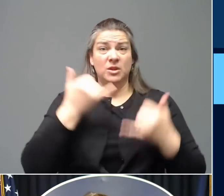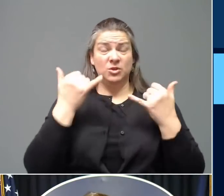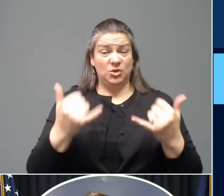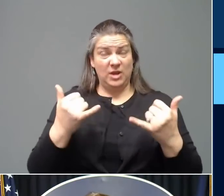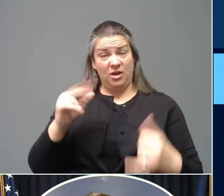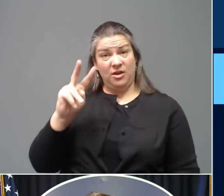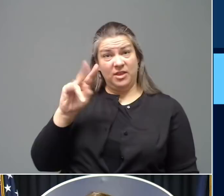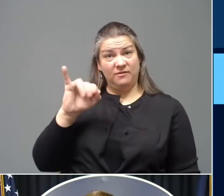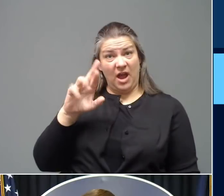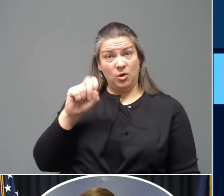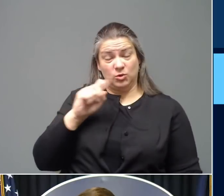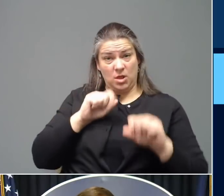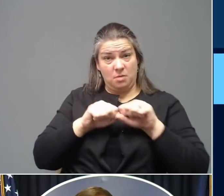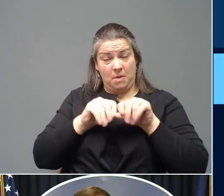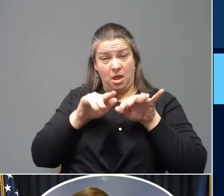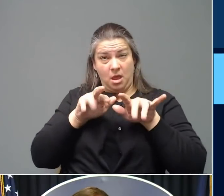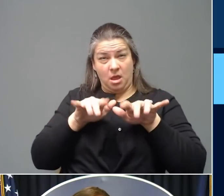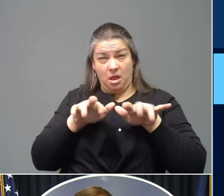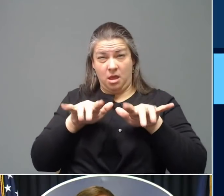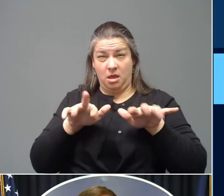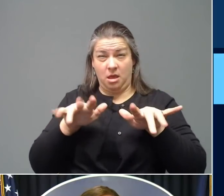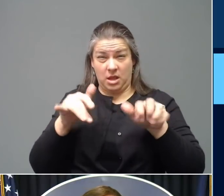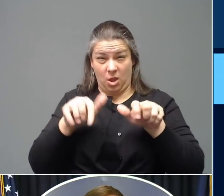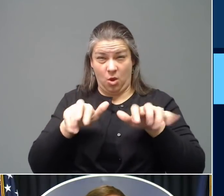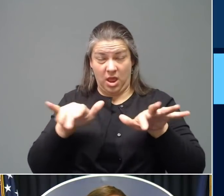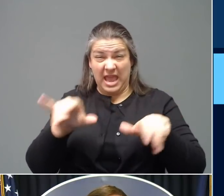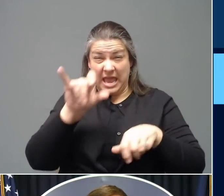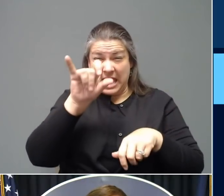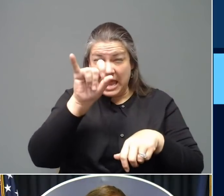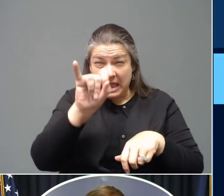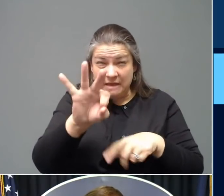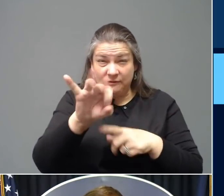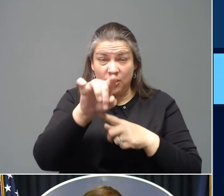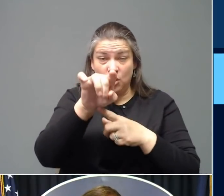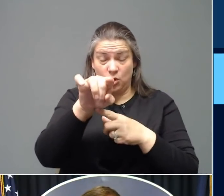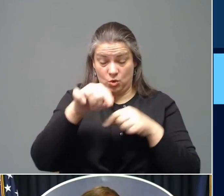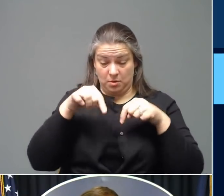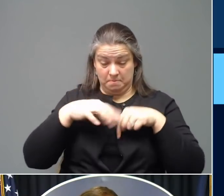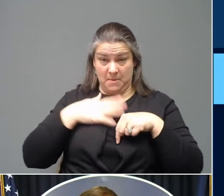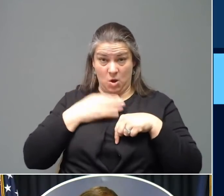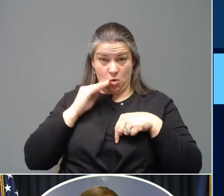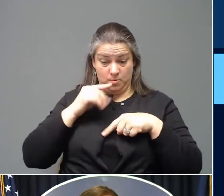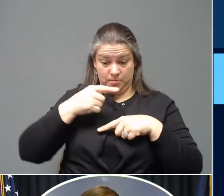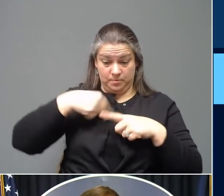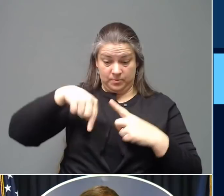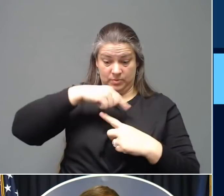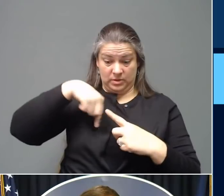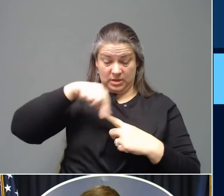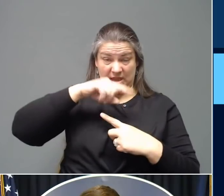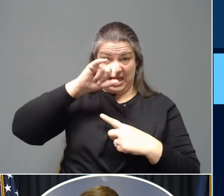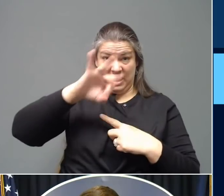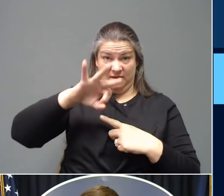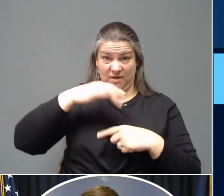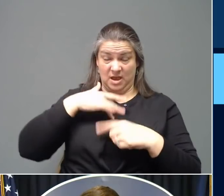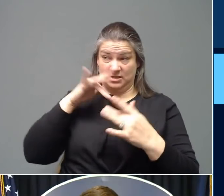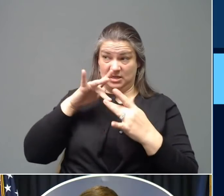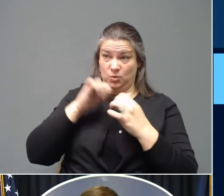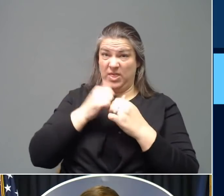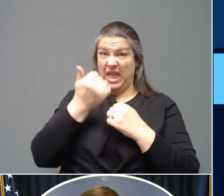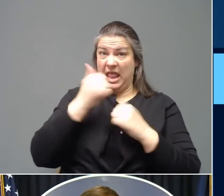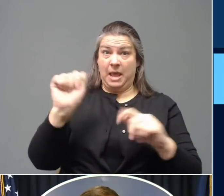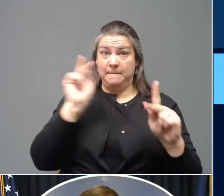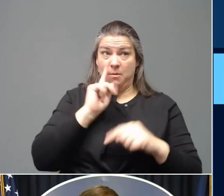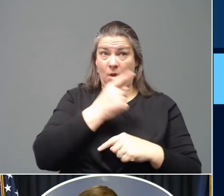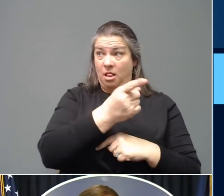is saying that if you have been around anybody outside the household you live in over the holidays, you need to get tested now. We have